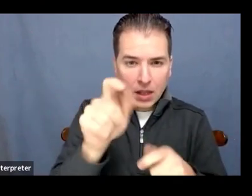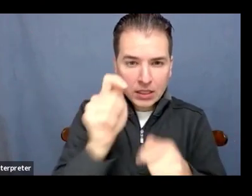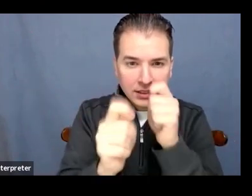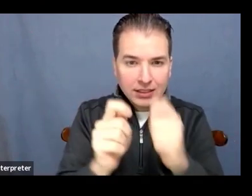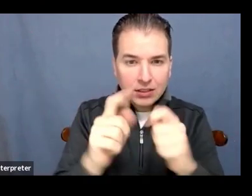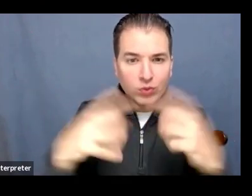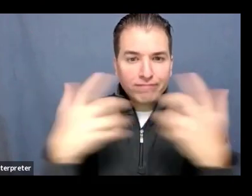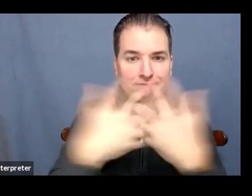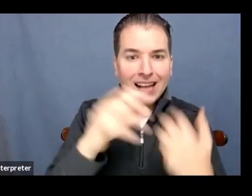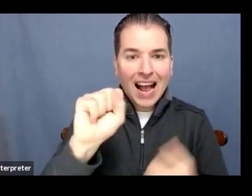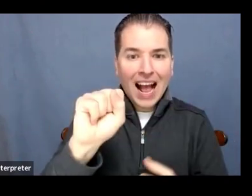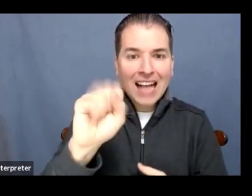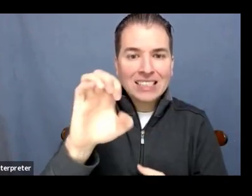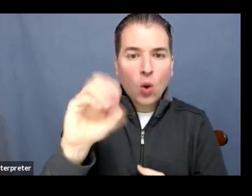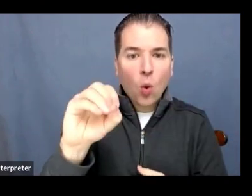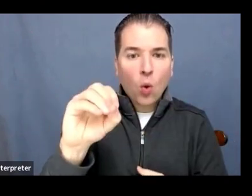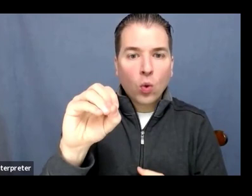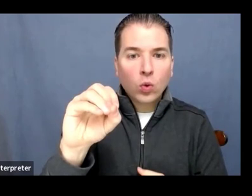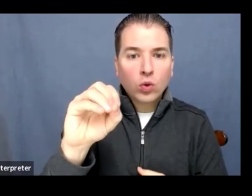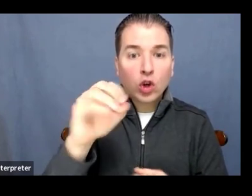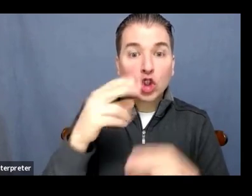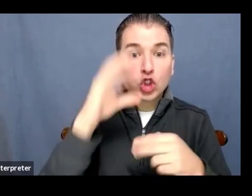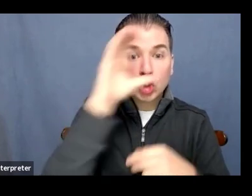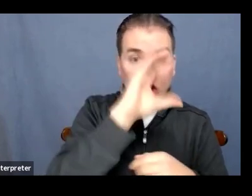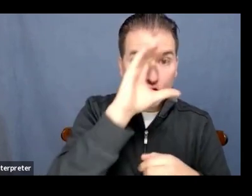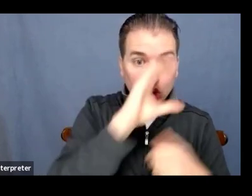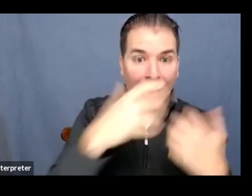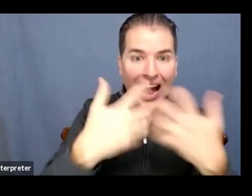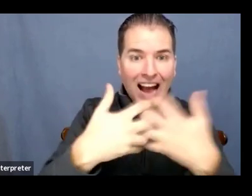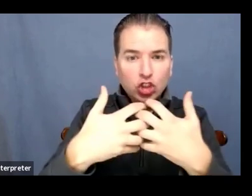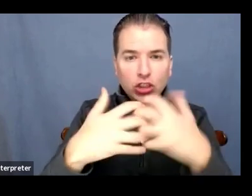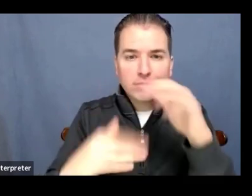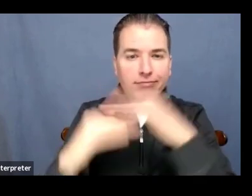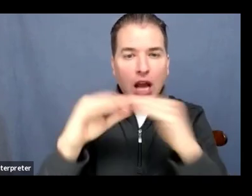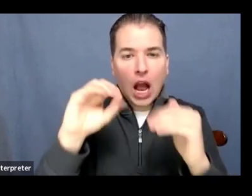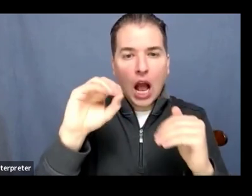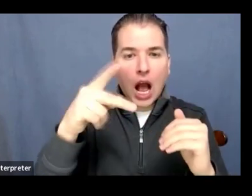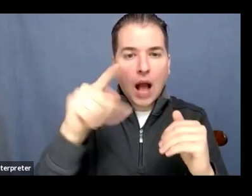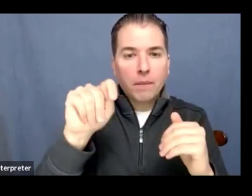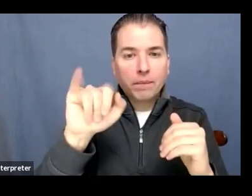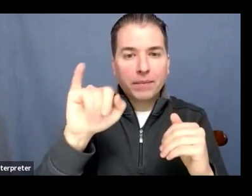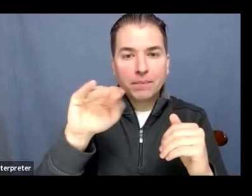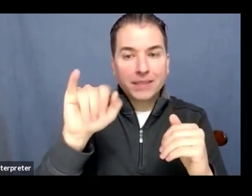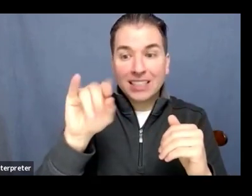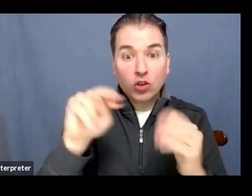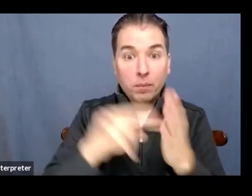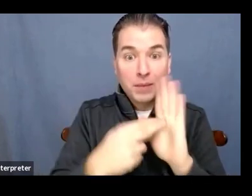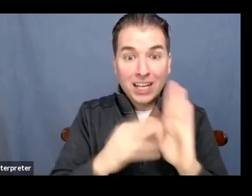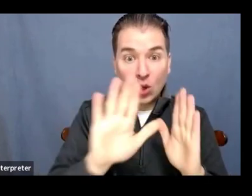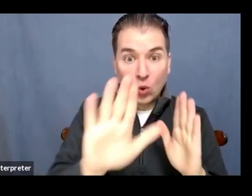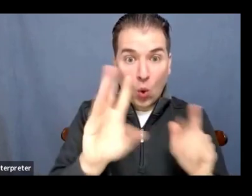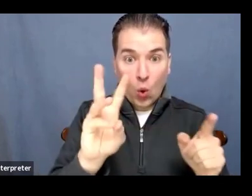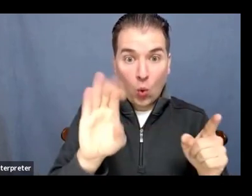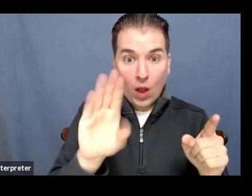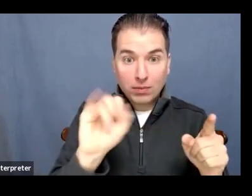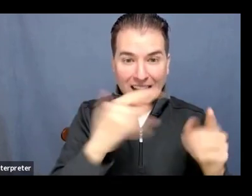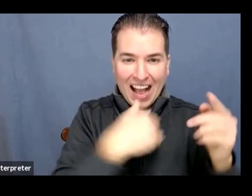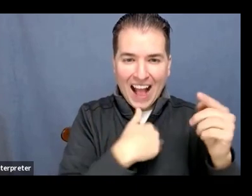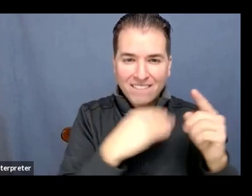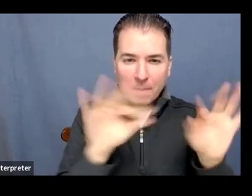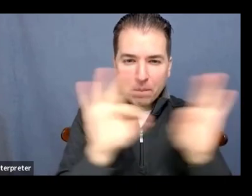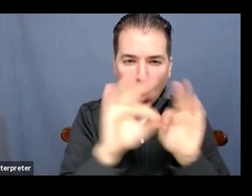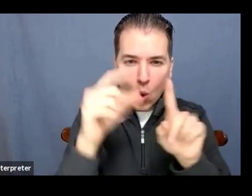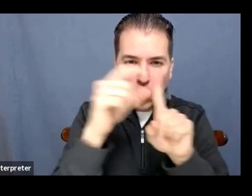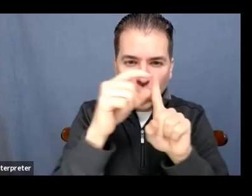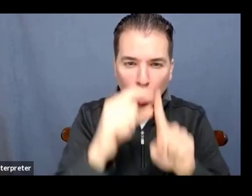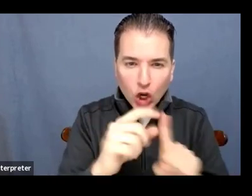usually requires SEO, search engine optimization. So if you got a good Google ranking and people are seeing the website, I don't have to pay more for